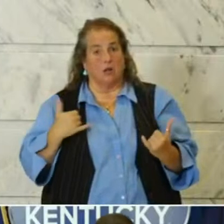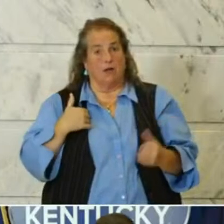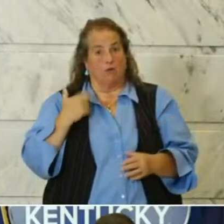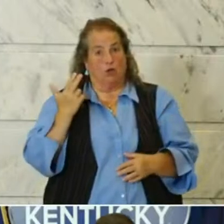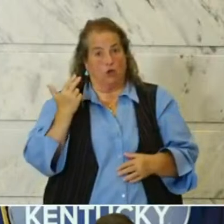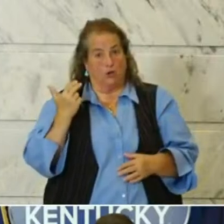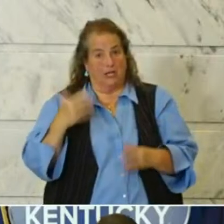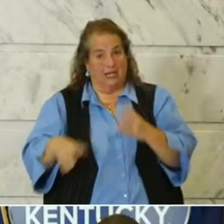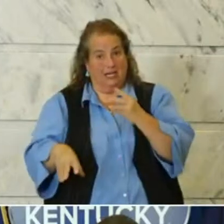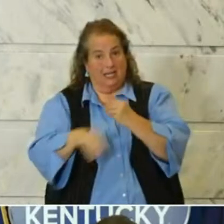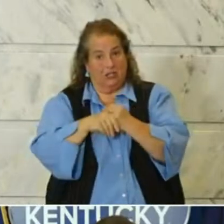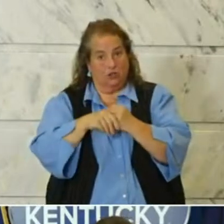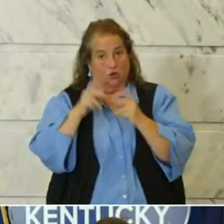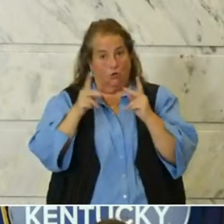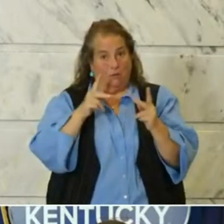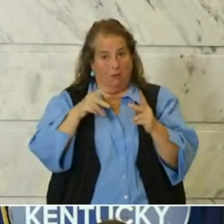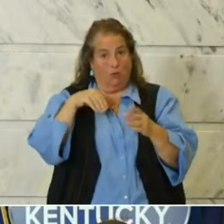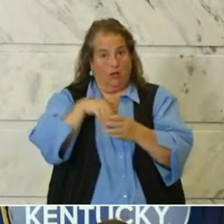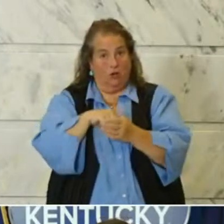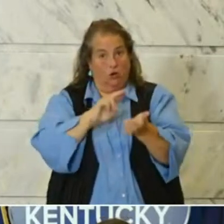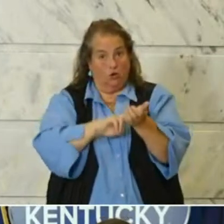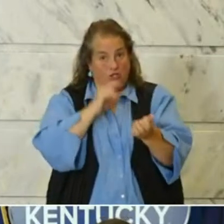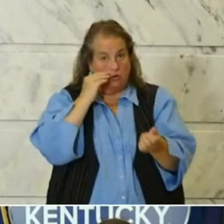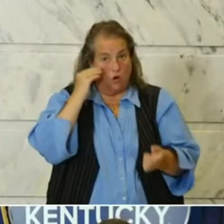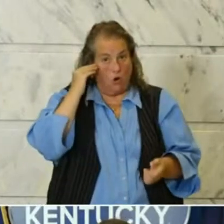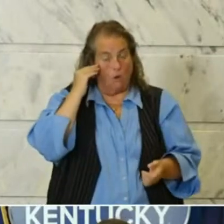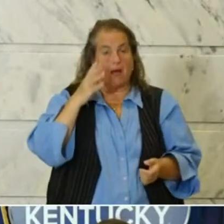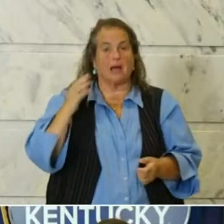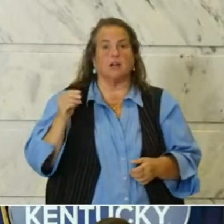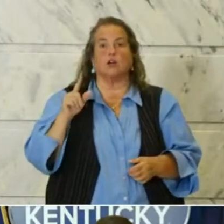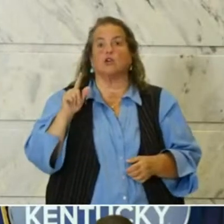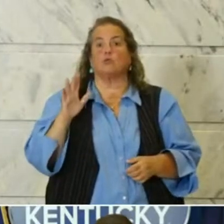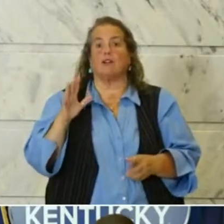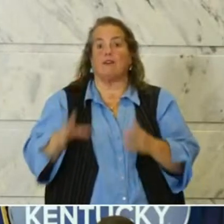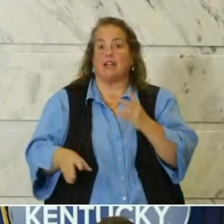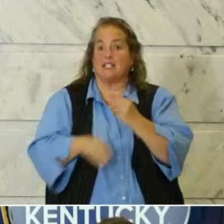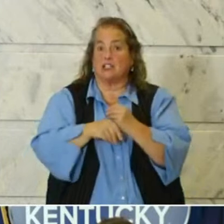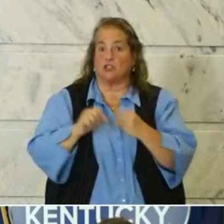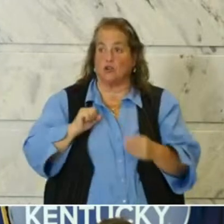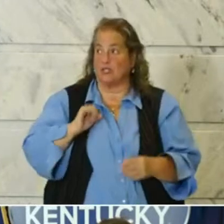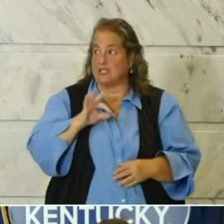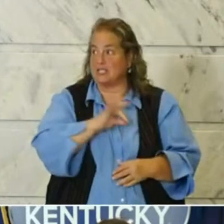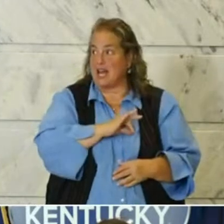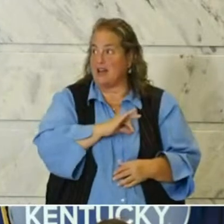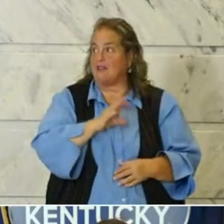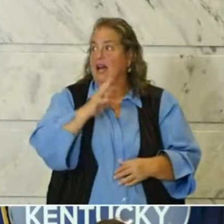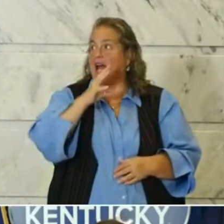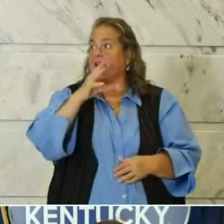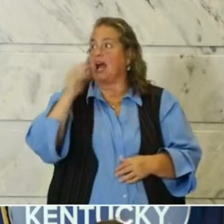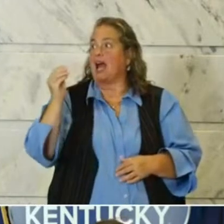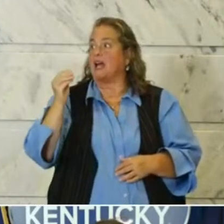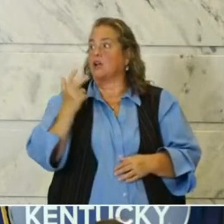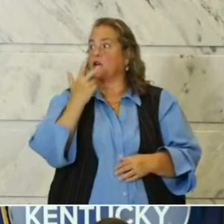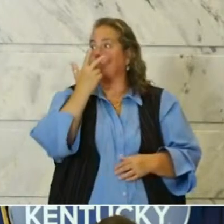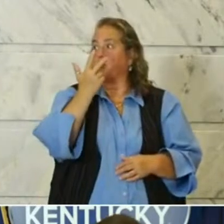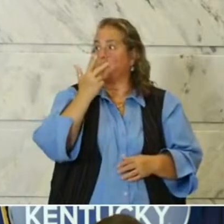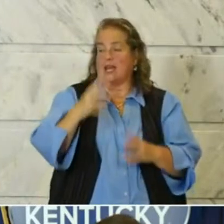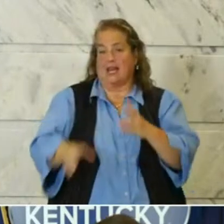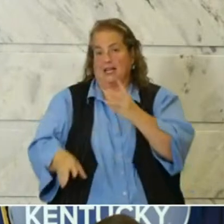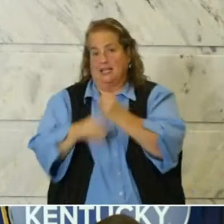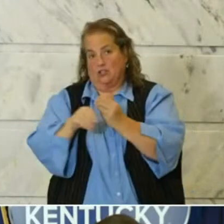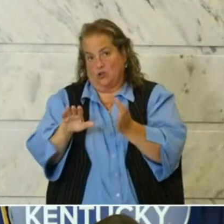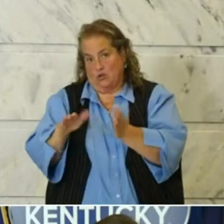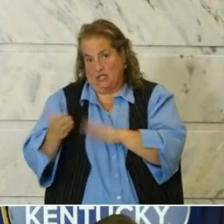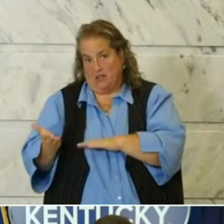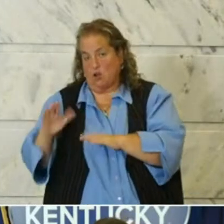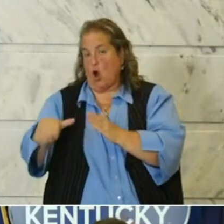additional residents in the active cases, 25 additional staff, and 3 additional deaths,